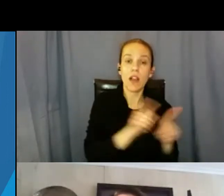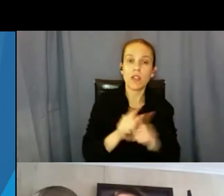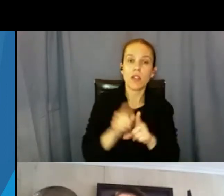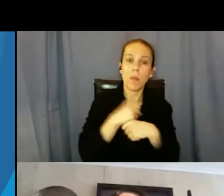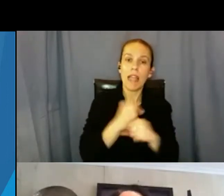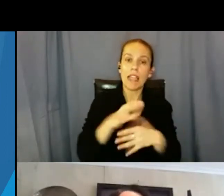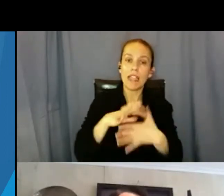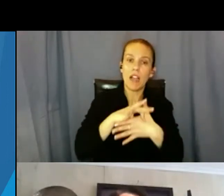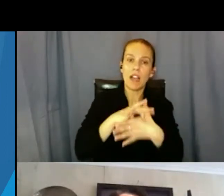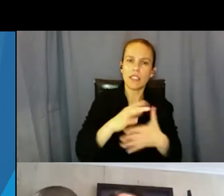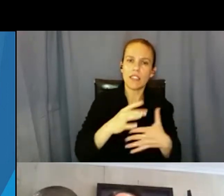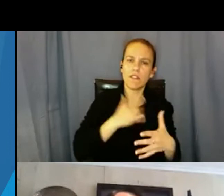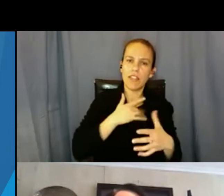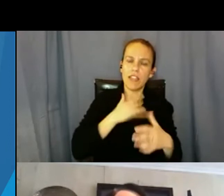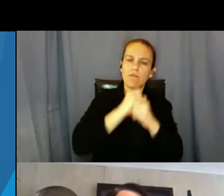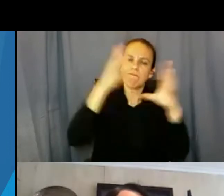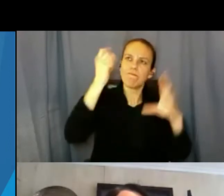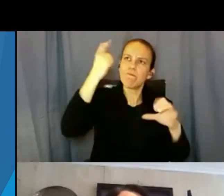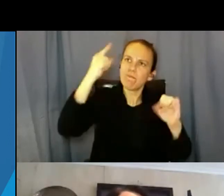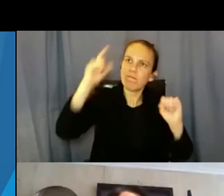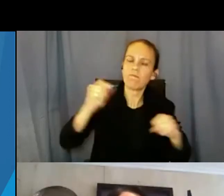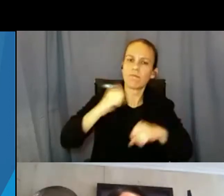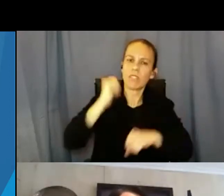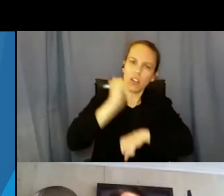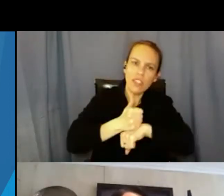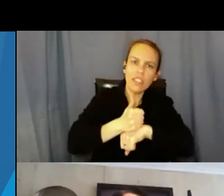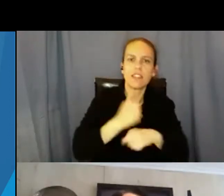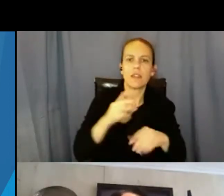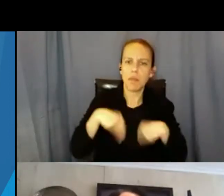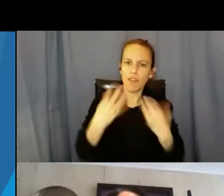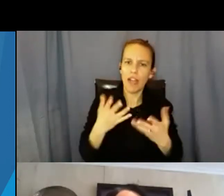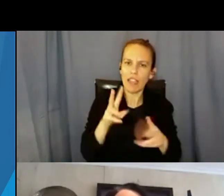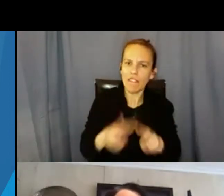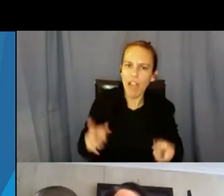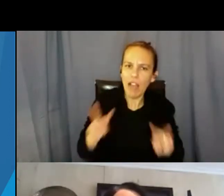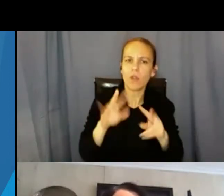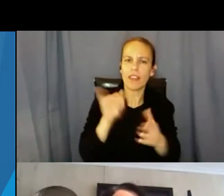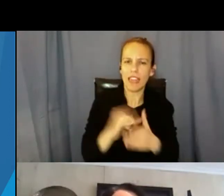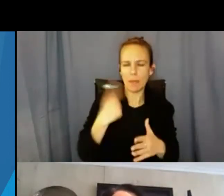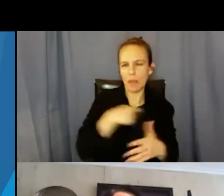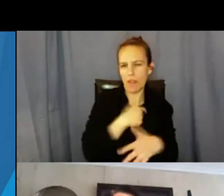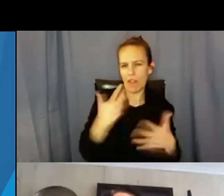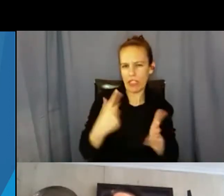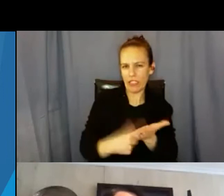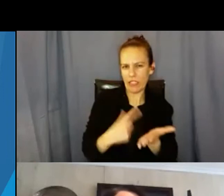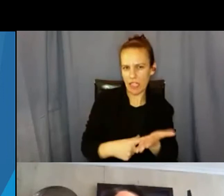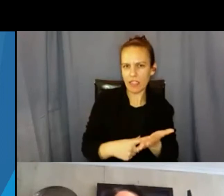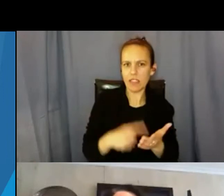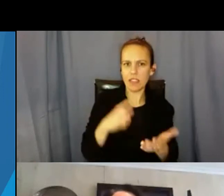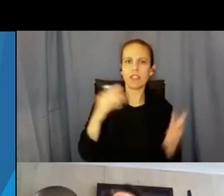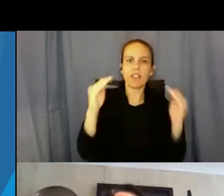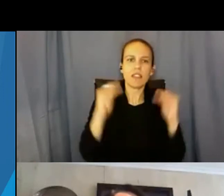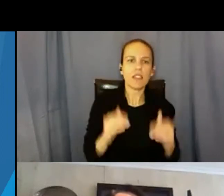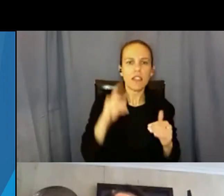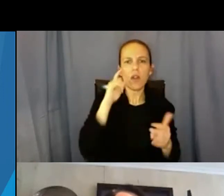concrete, providing value. And this is something we've already talked about. Recognizing that differences in communities have